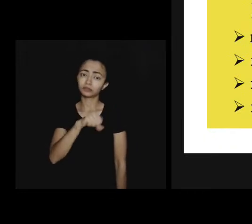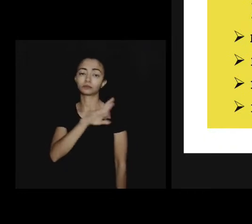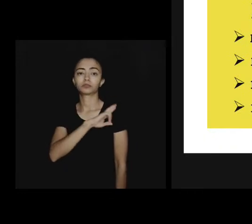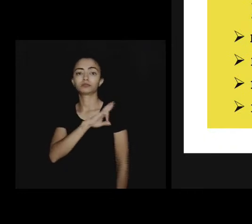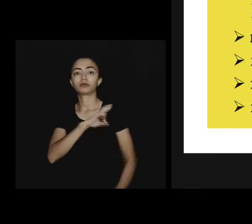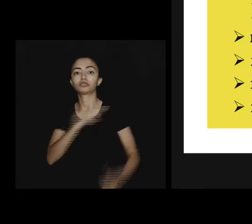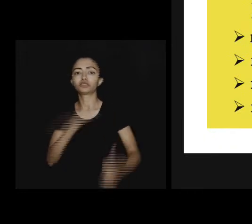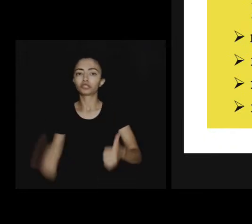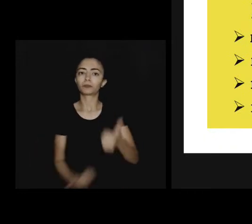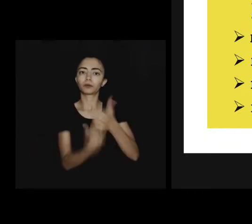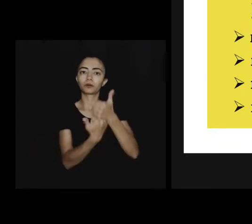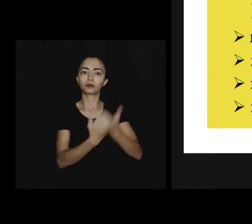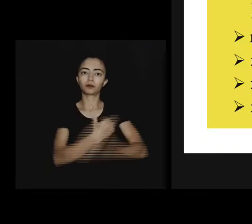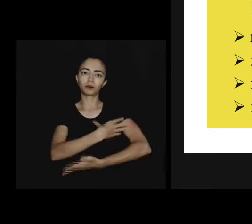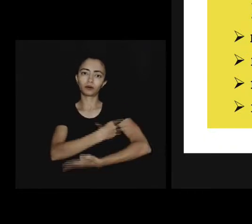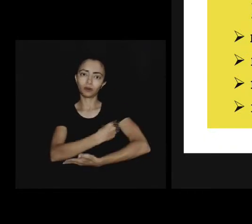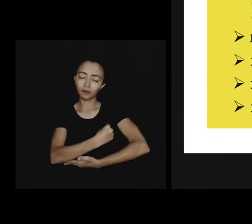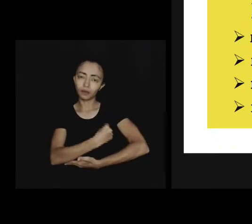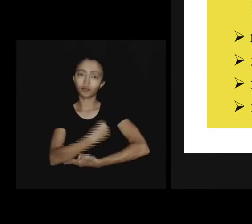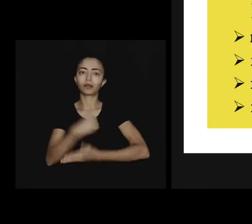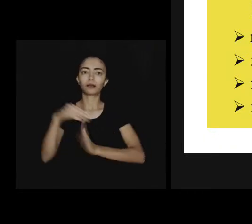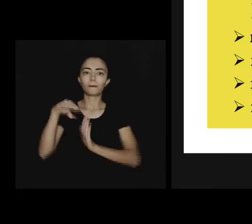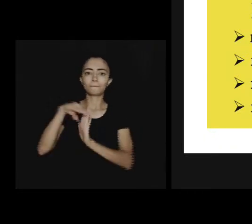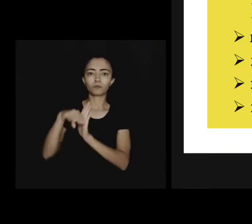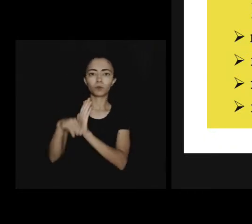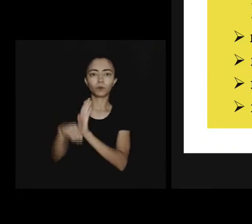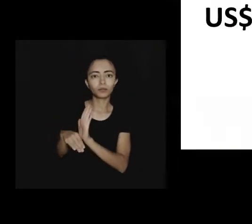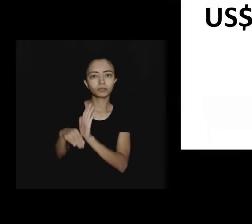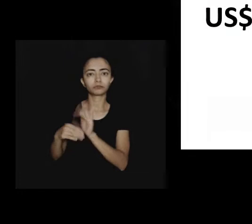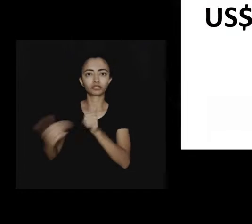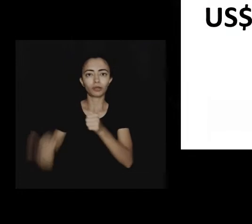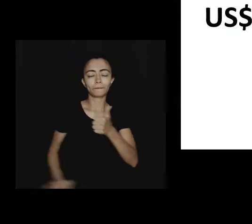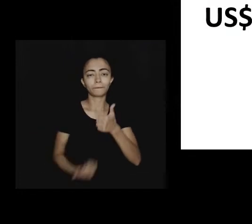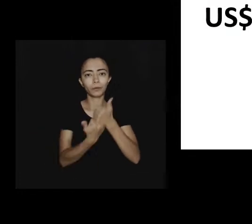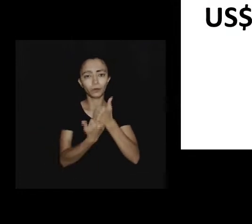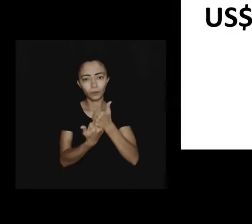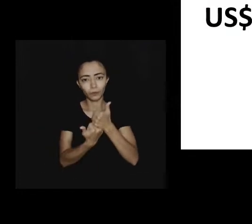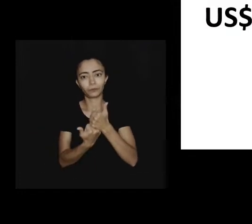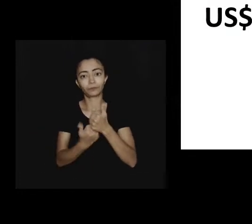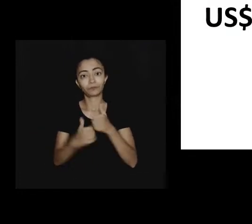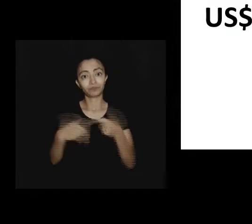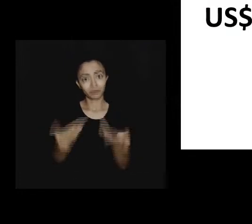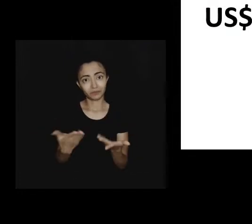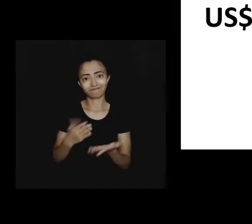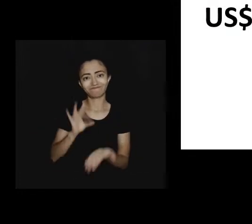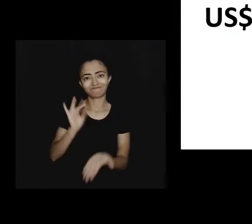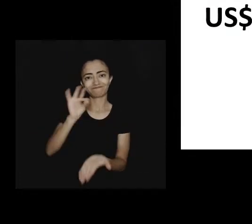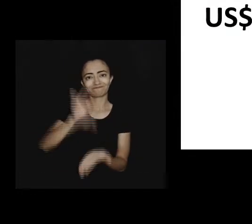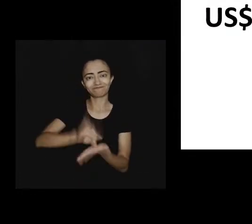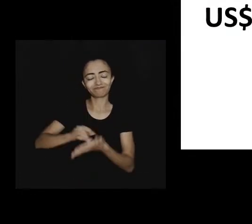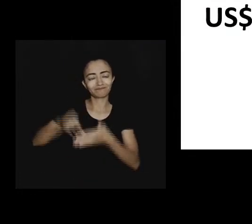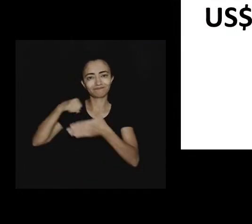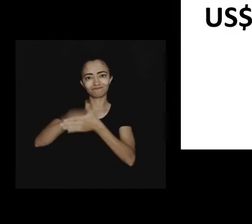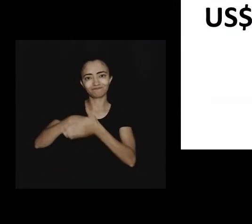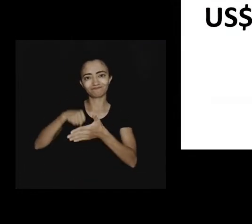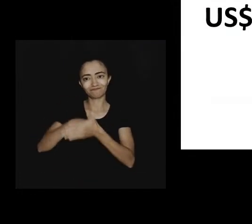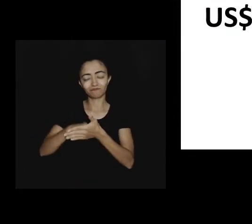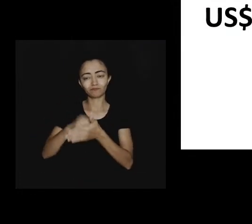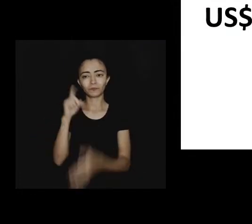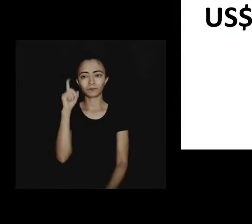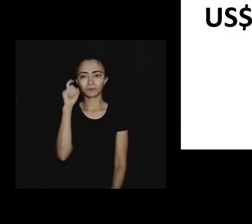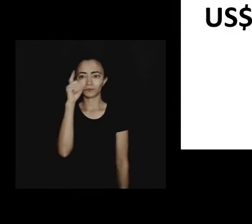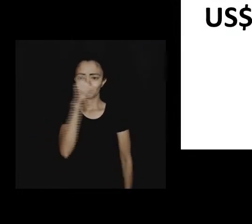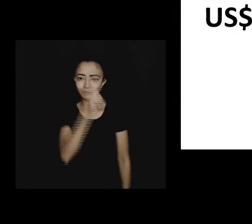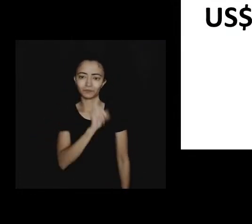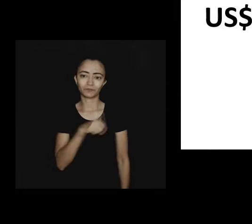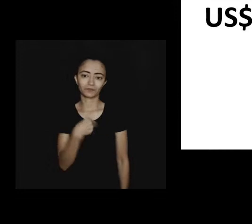battle for all of us in all the ways that we try to support breastfeeding. And I think it's important that we start off understanding that we're